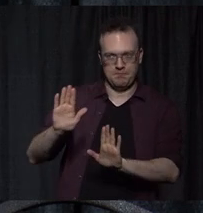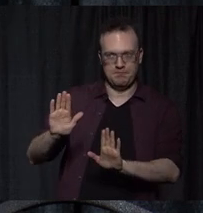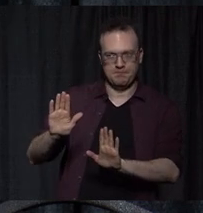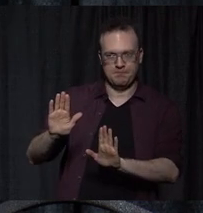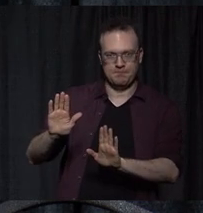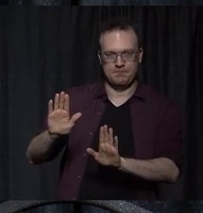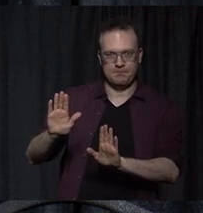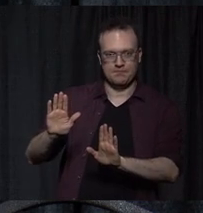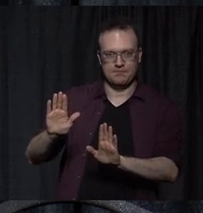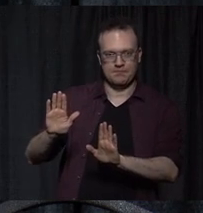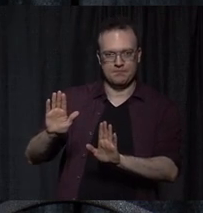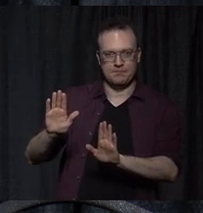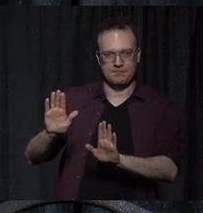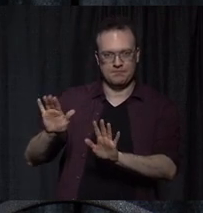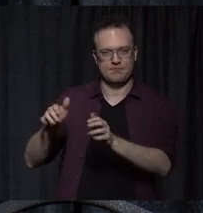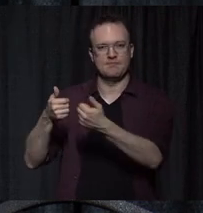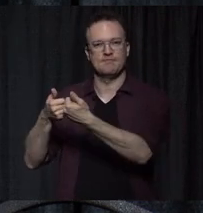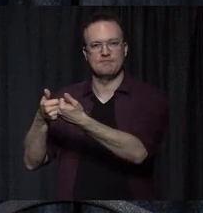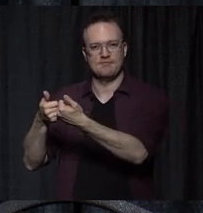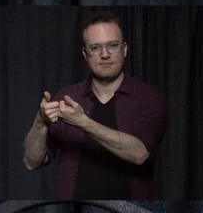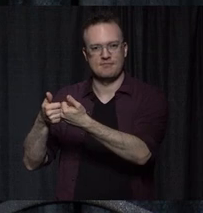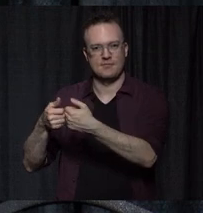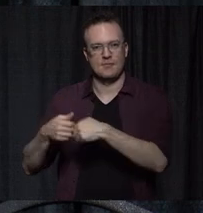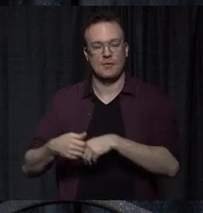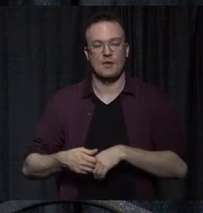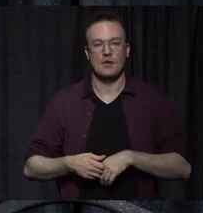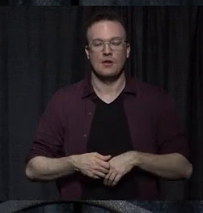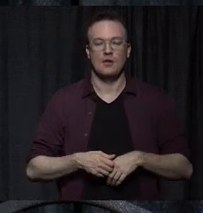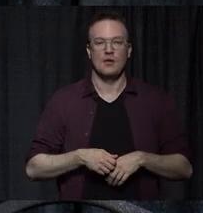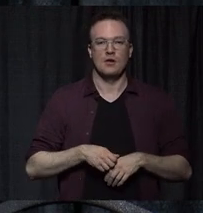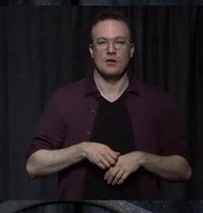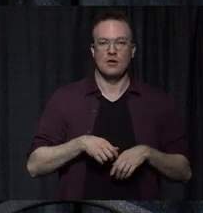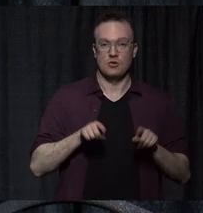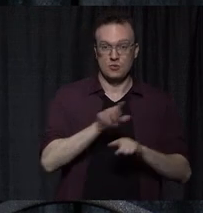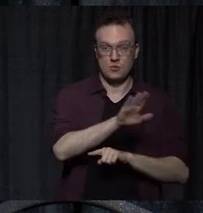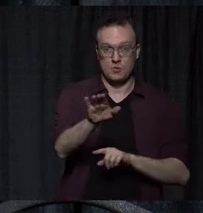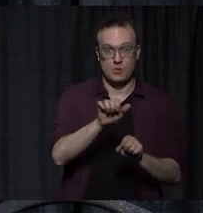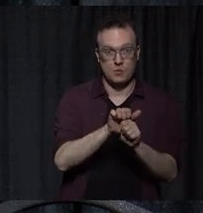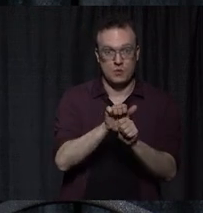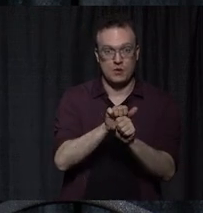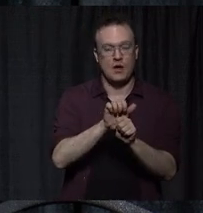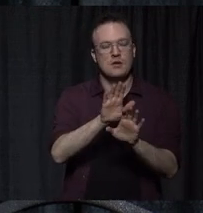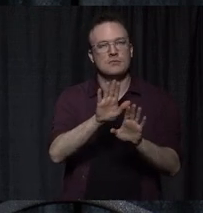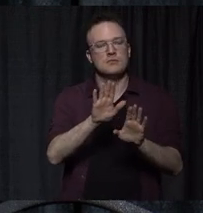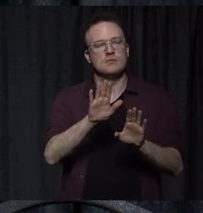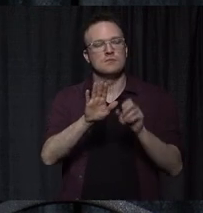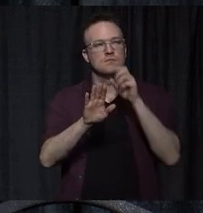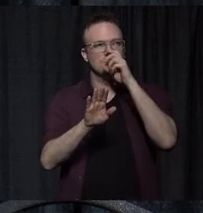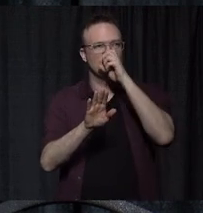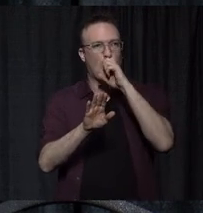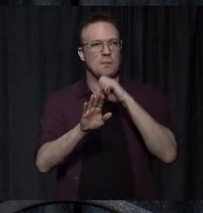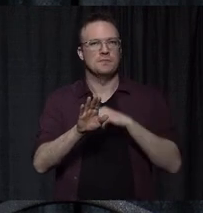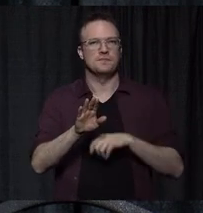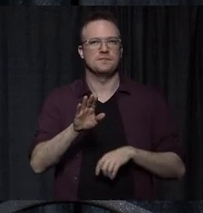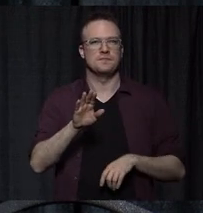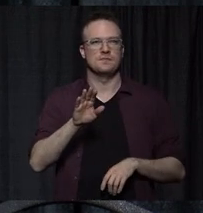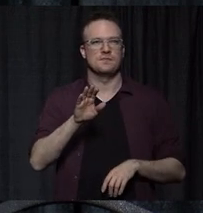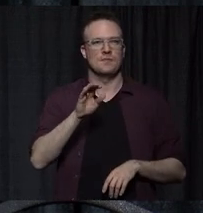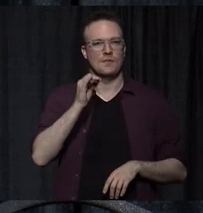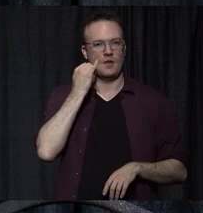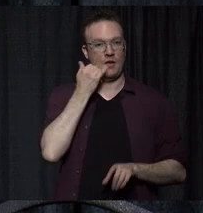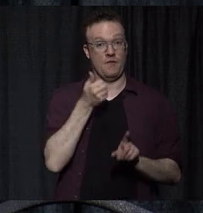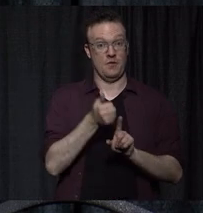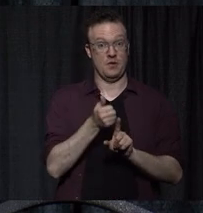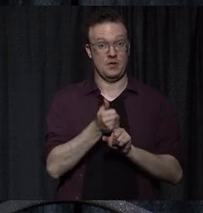right? And as you're working, because if you yourself are not